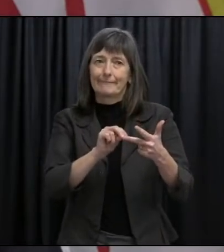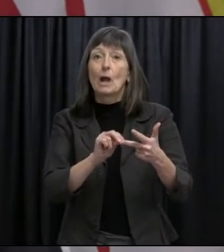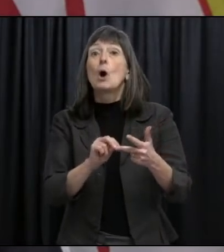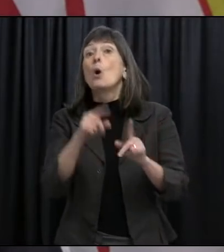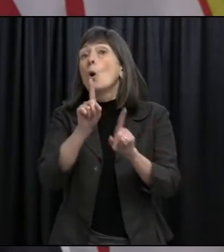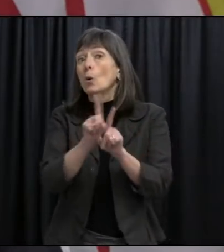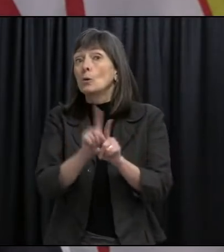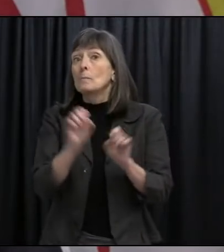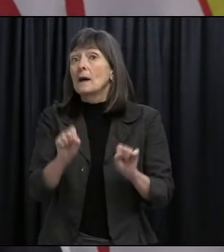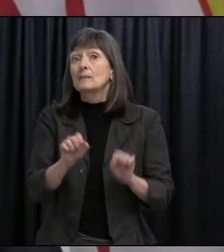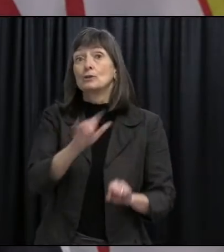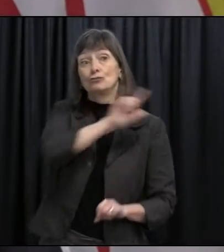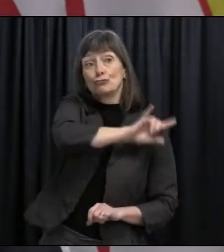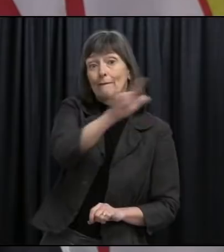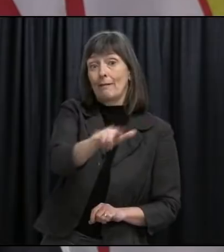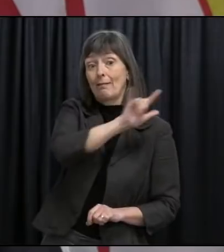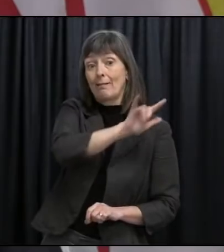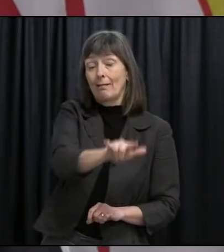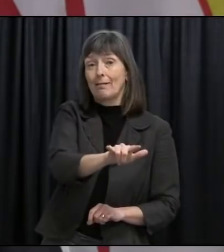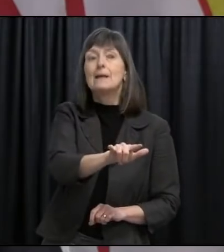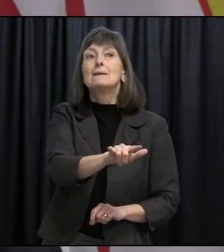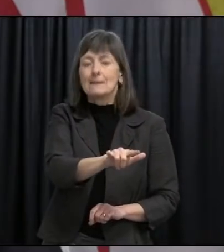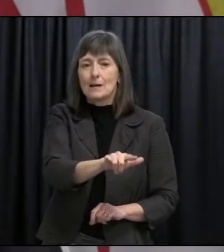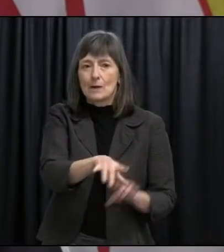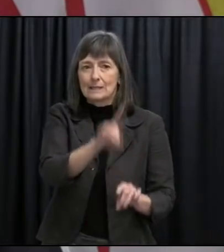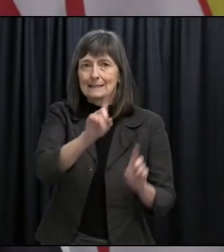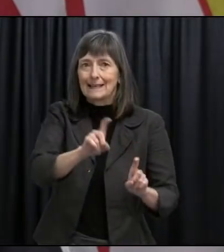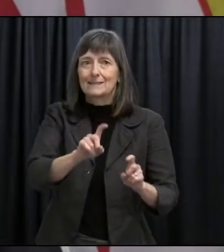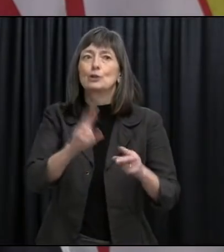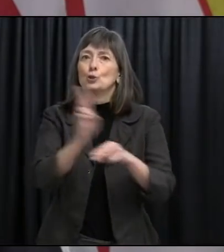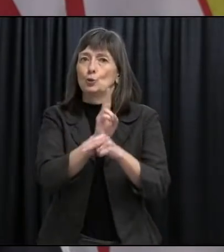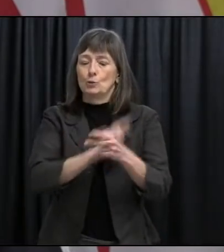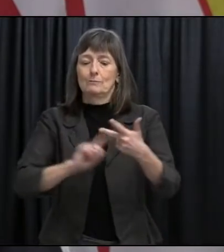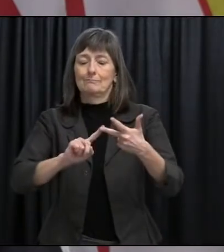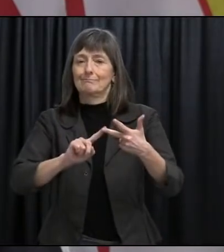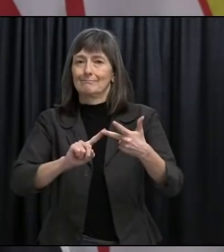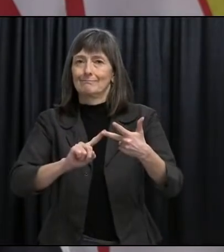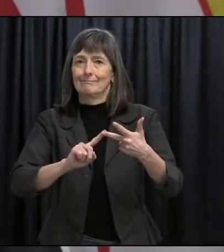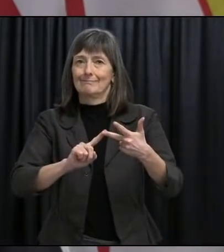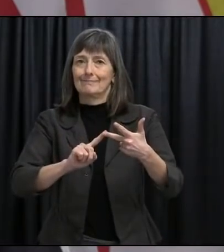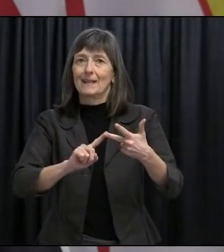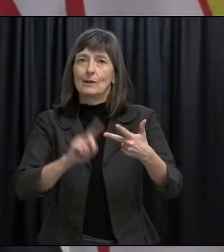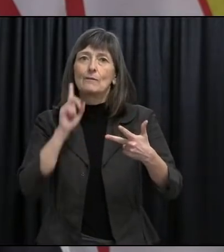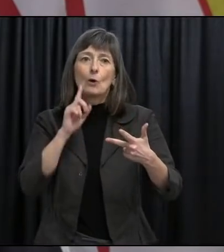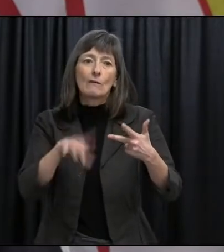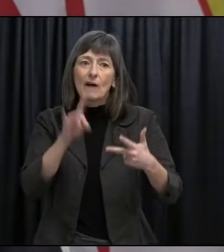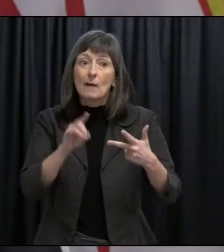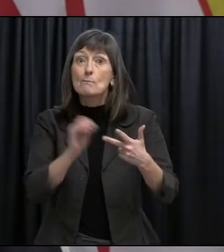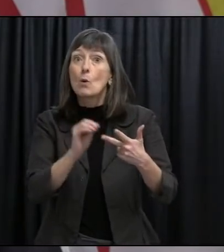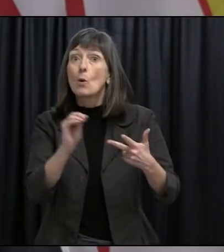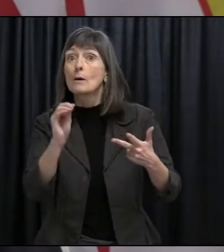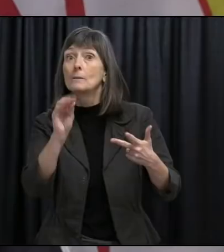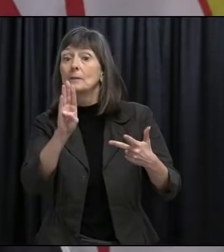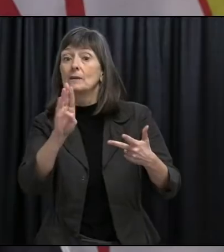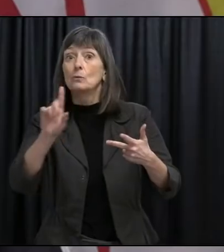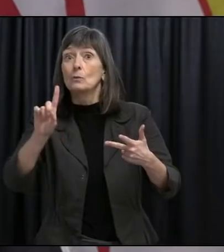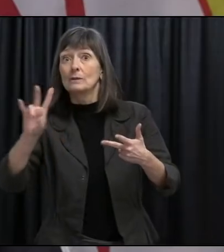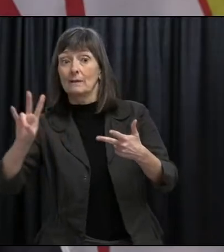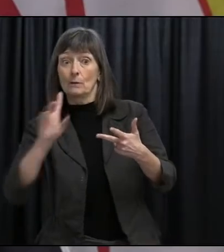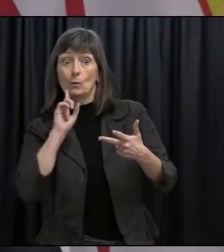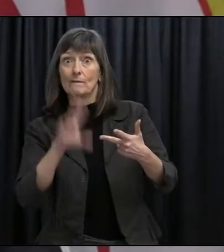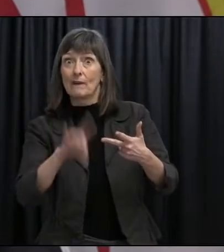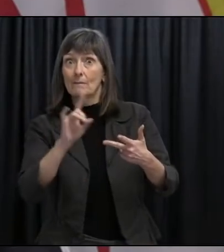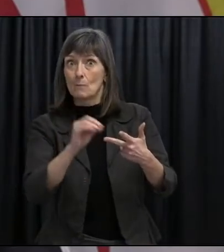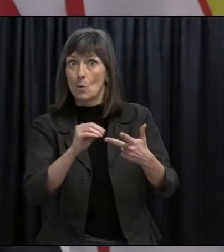cases just to make sure that we're not seeing more of the variant. And we may want to do a cross-section of cases of our positive cases